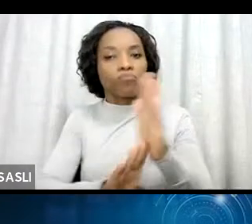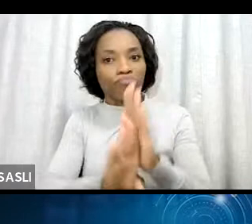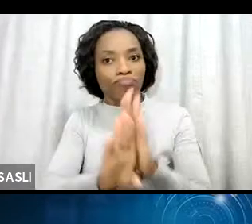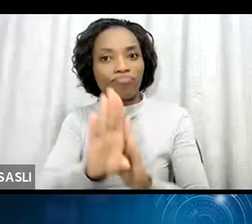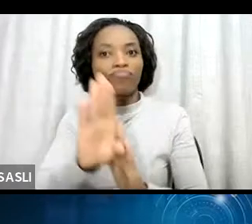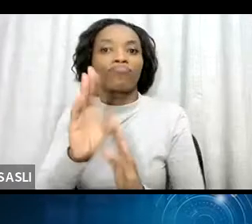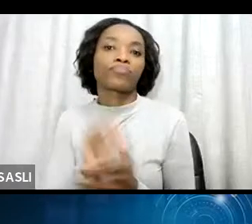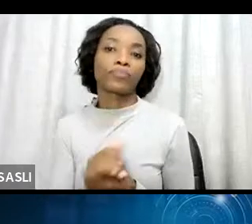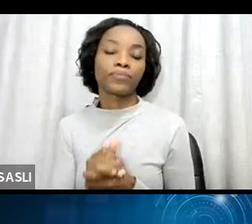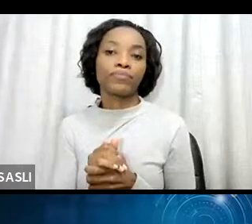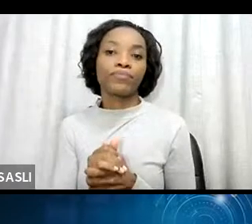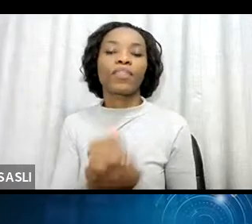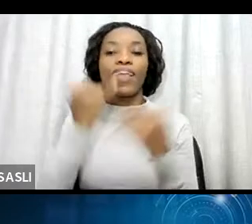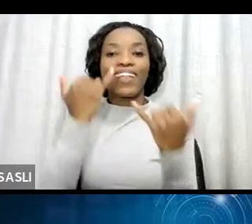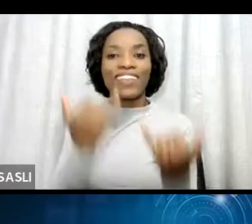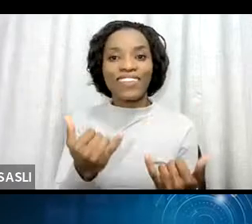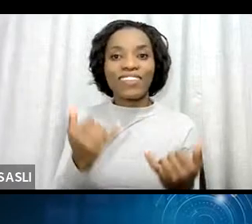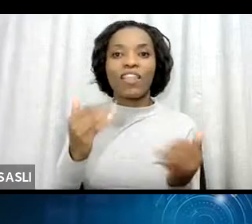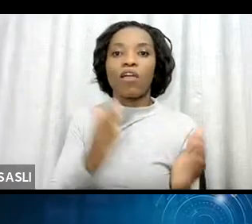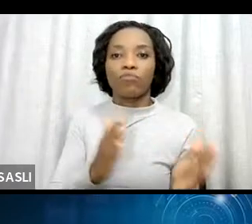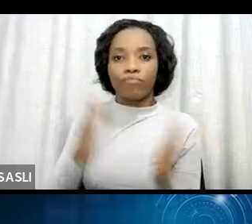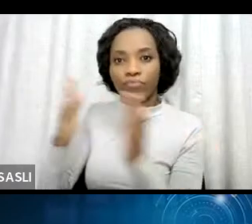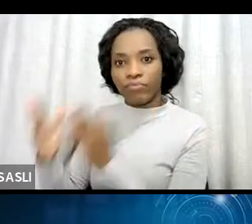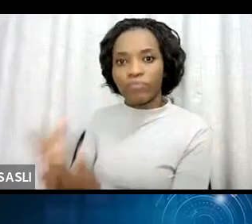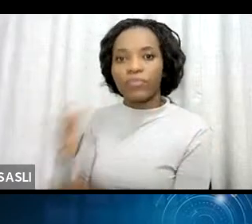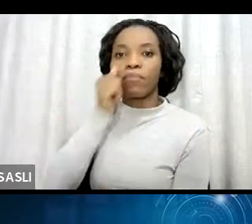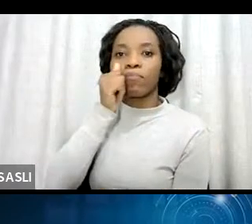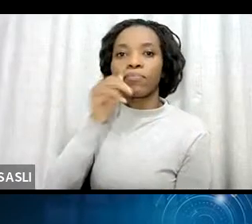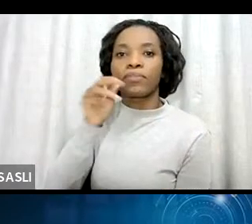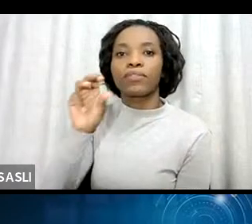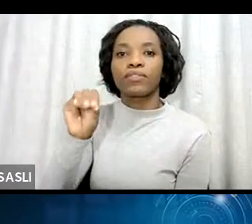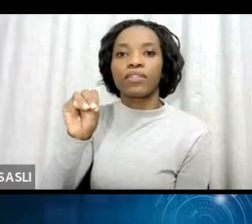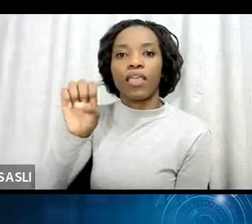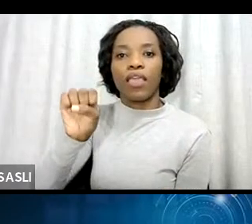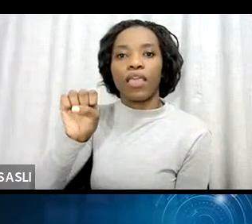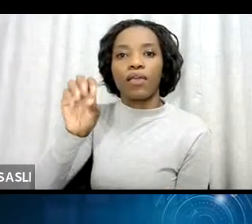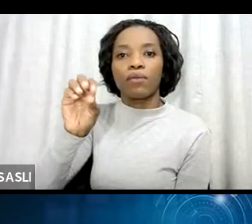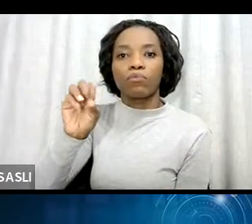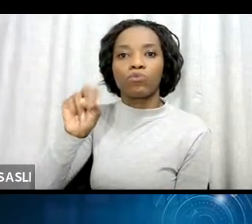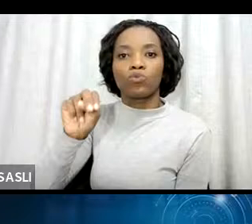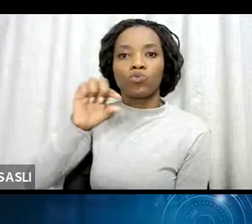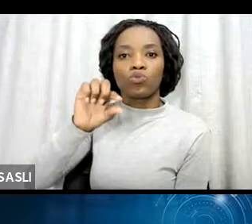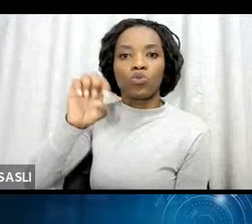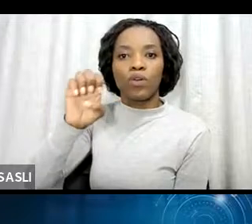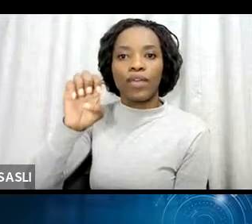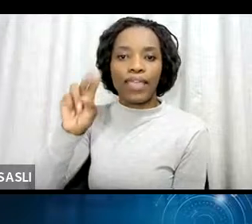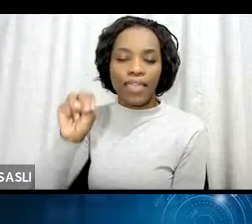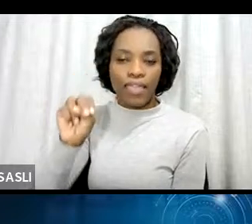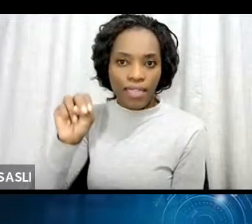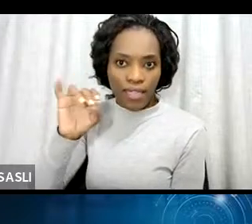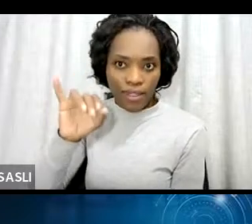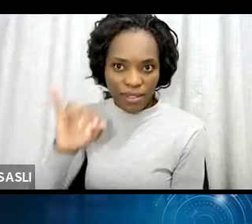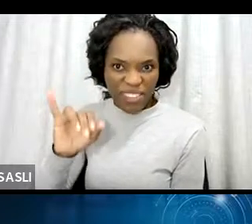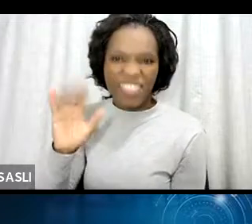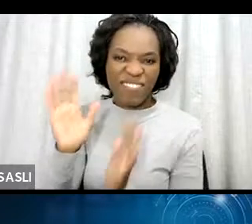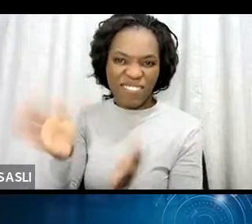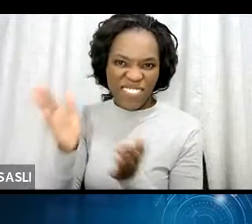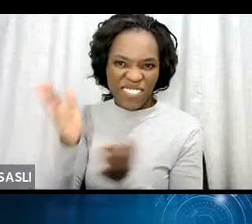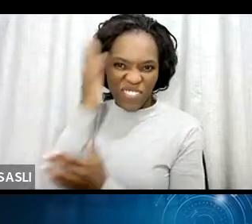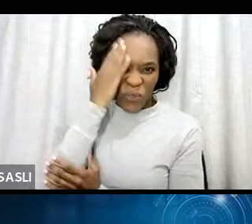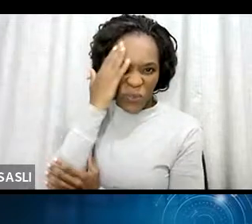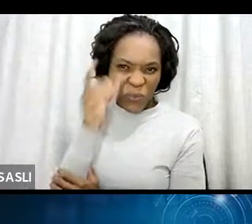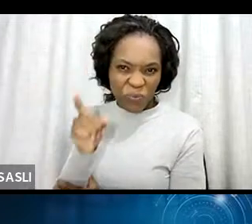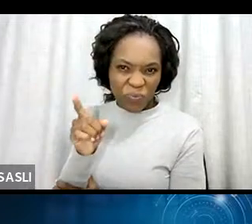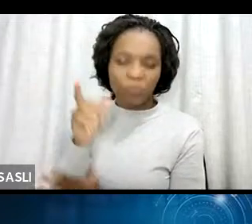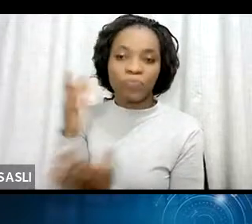who have already been announced earlier or is been on the platform. Mr. Msongweni, if you can